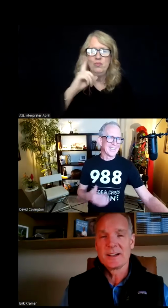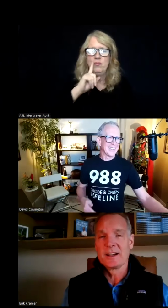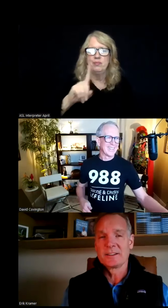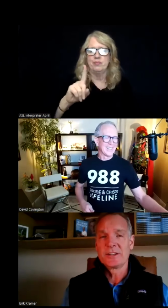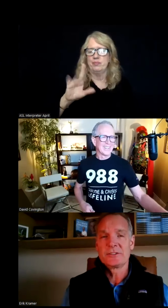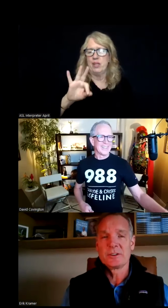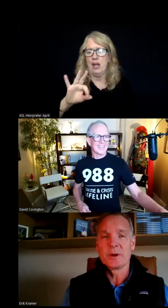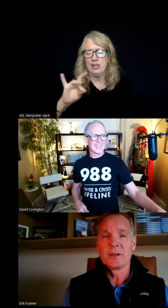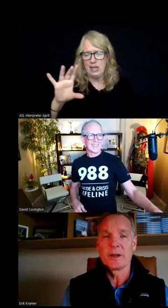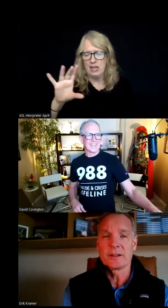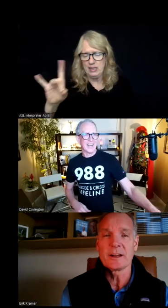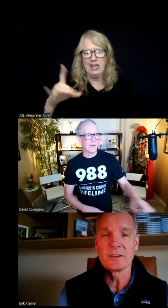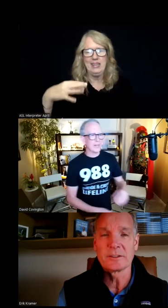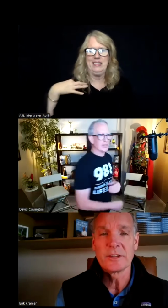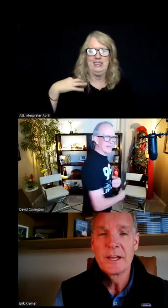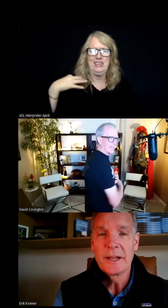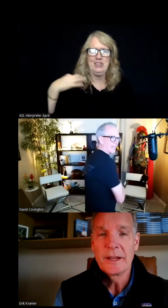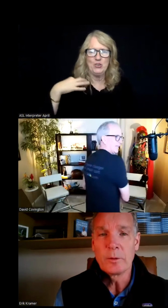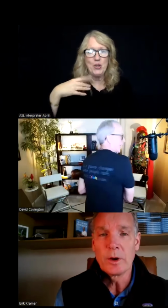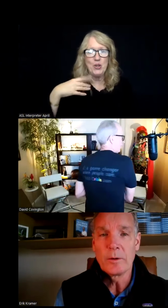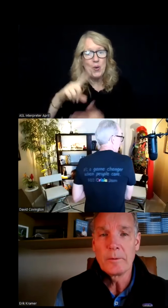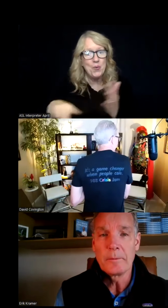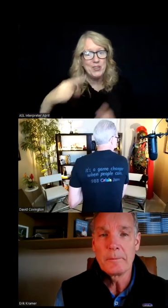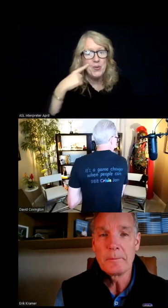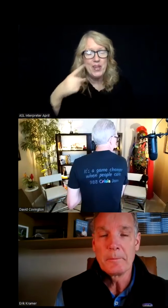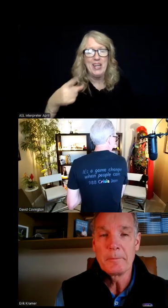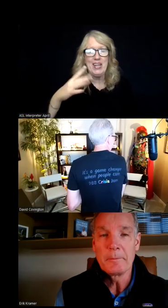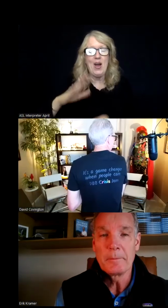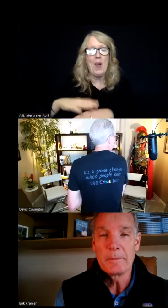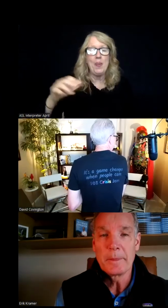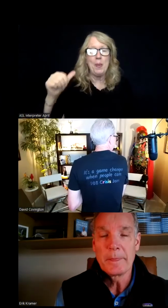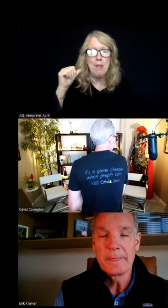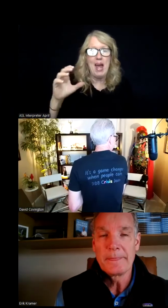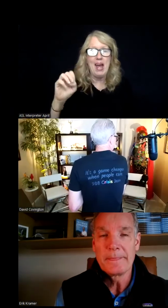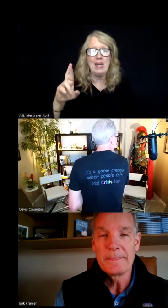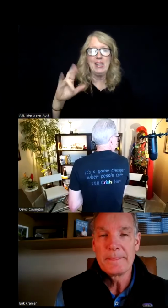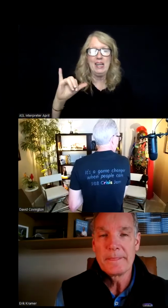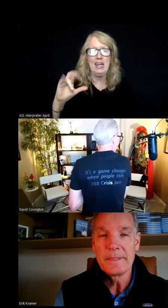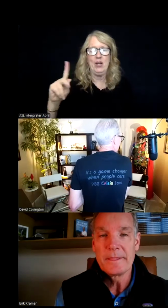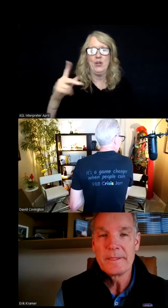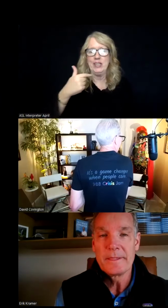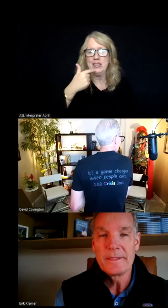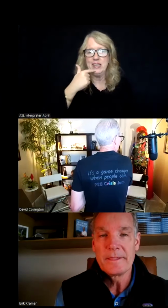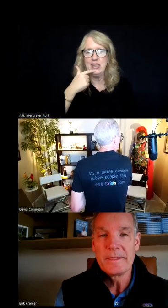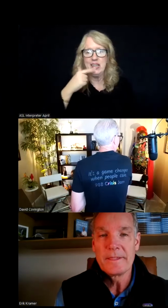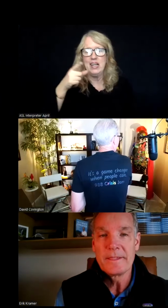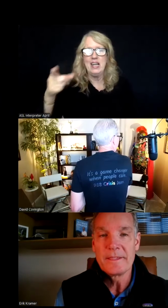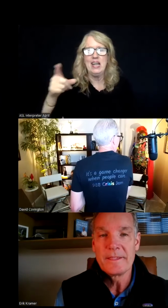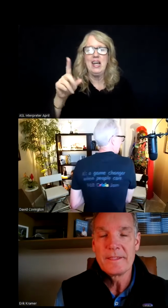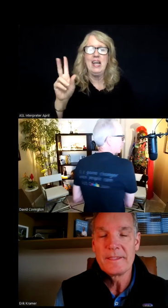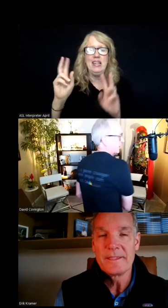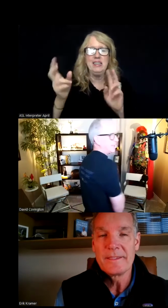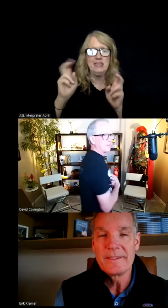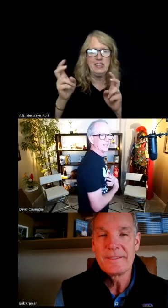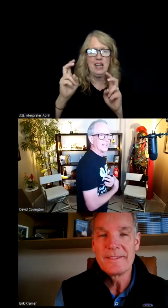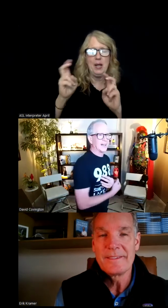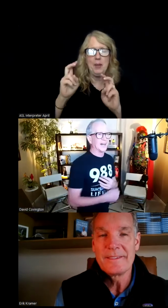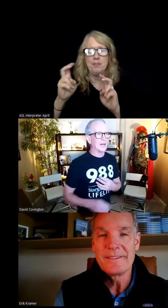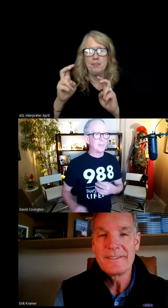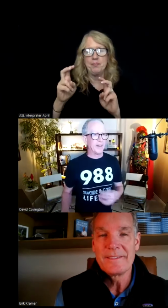988 t-shirt, by the way. It Yeah, what do you think? And on the back, Eric, it says it's an Amy Brinkley quote, I